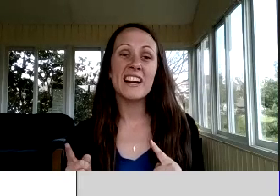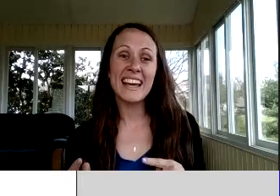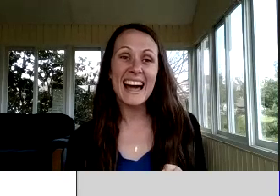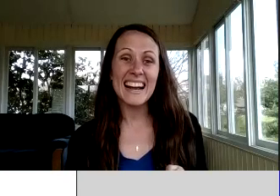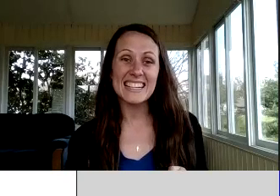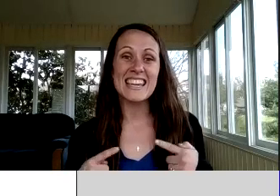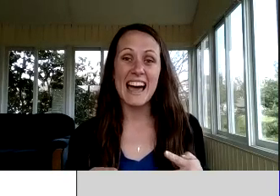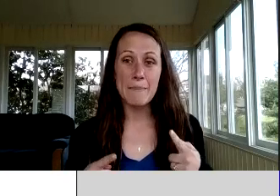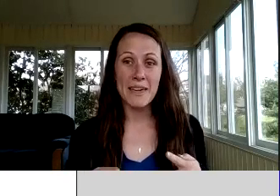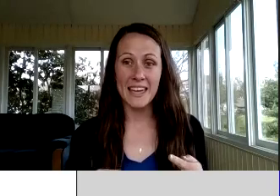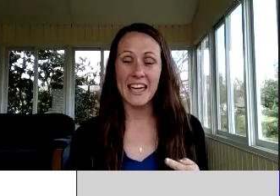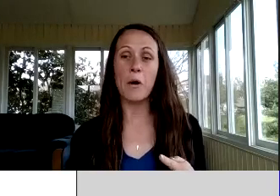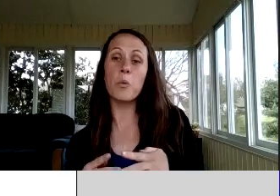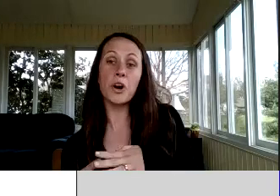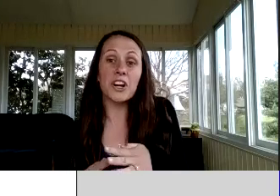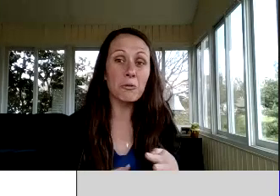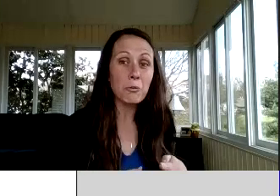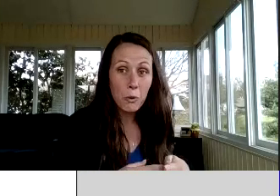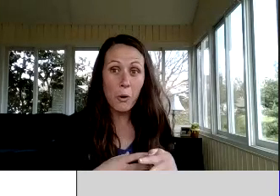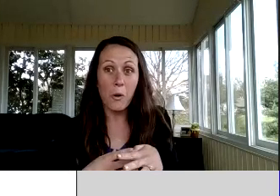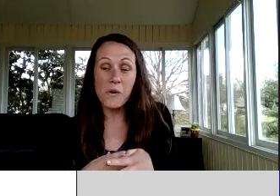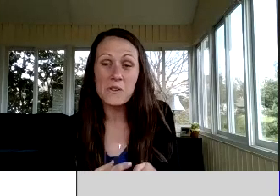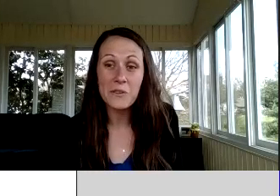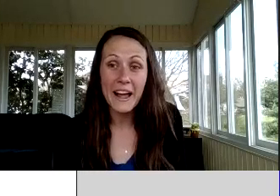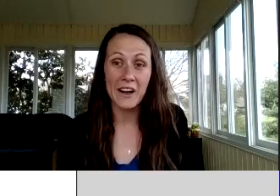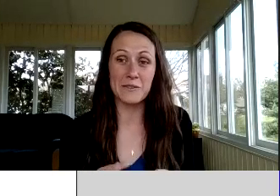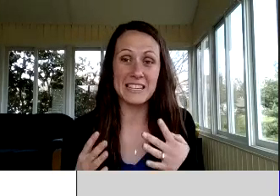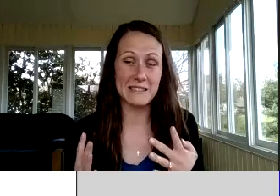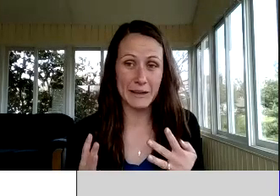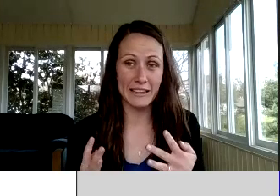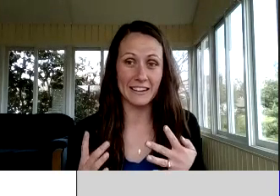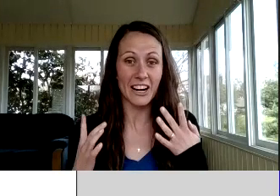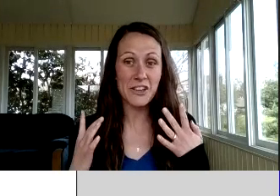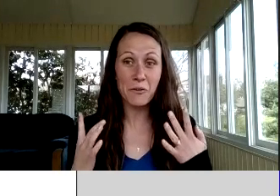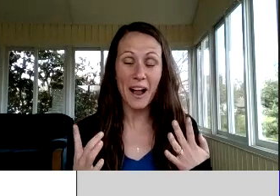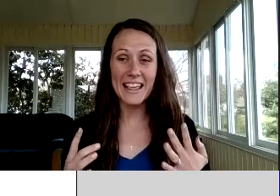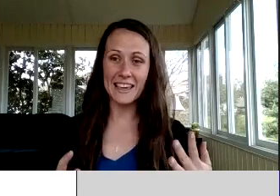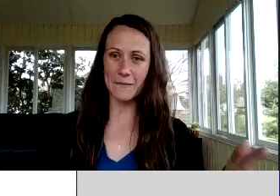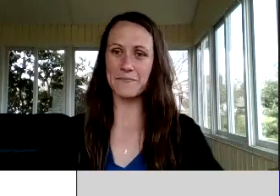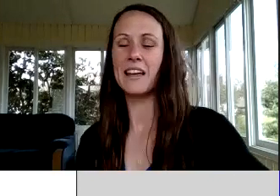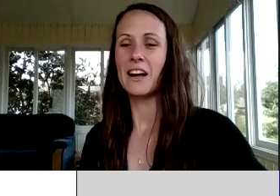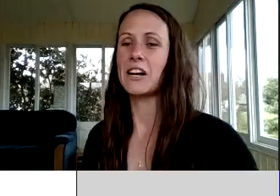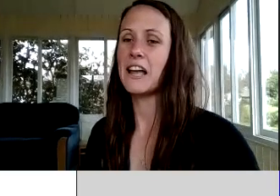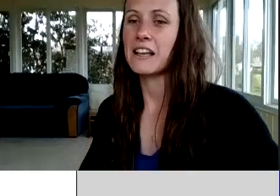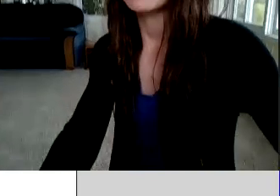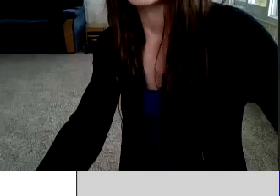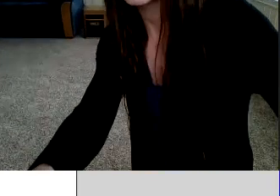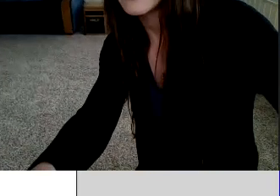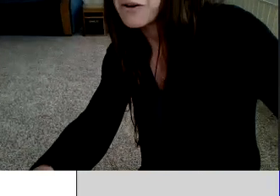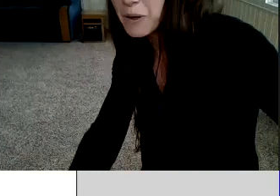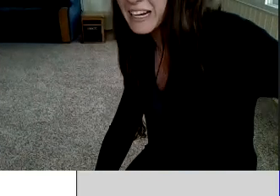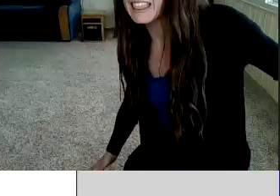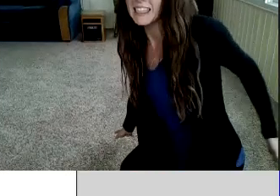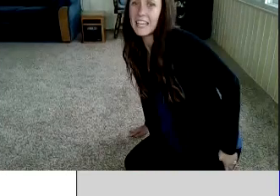So we're gonna act like that pig and we're gonna roll around in the mud. Are you ready? All right,